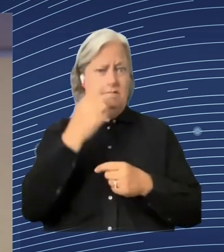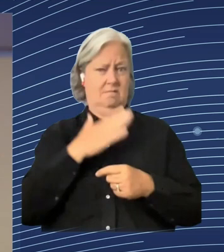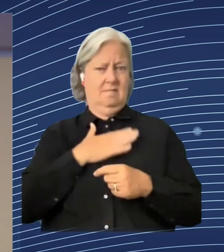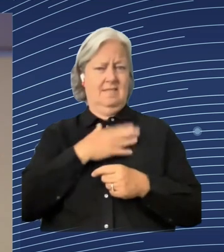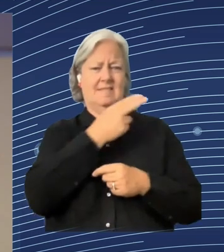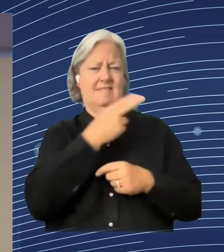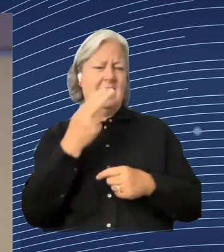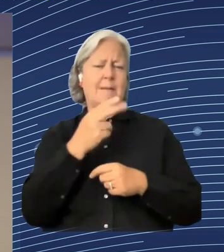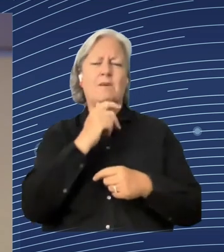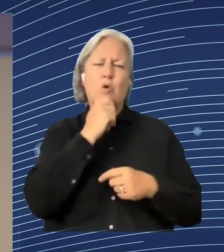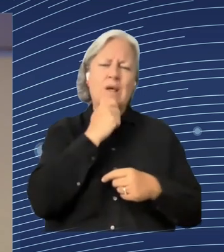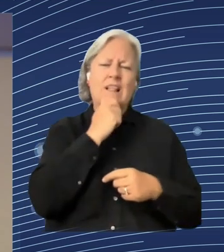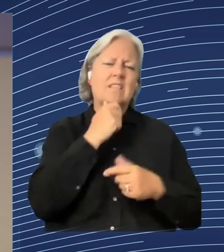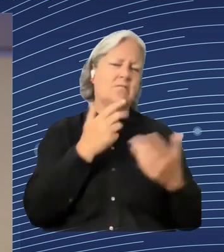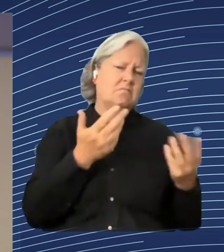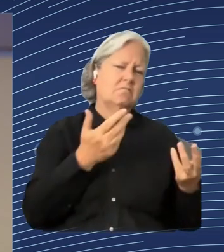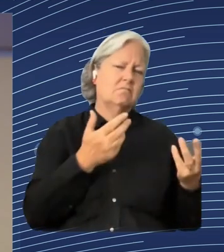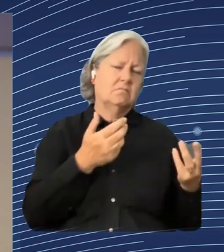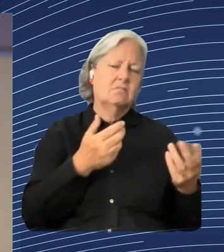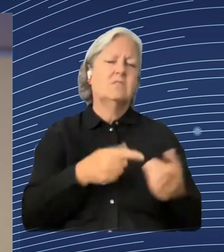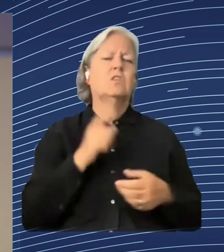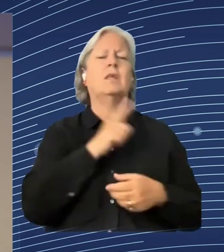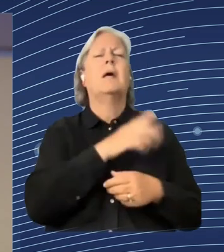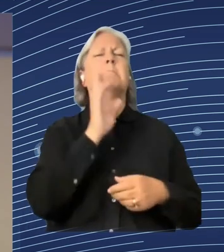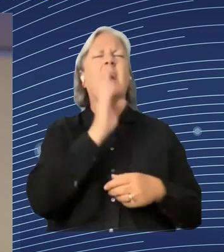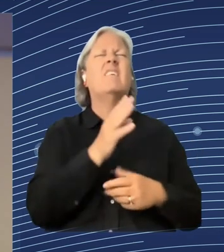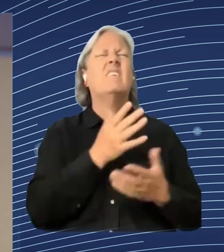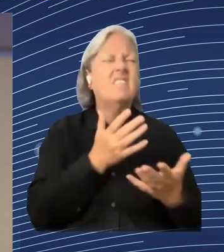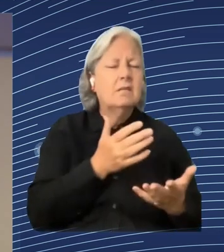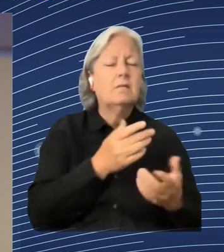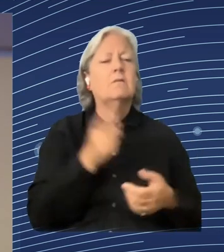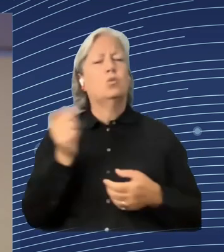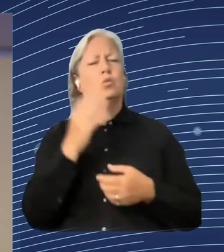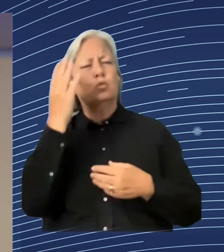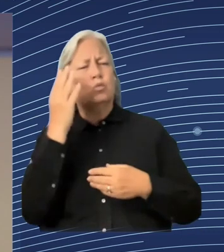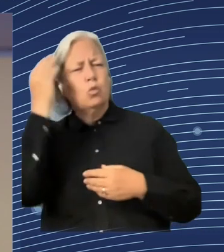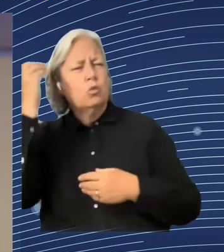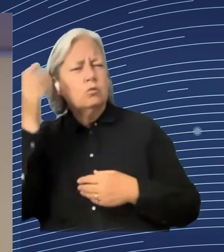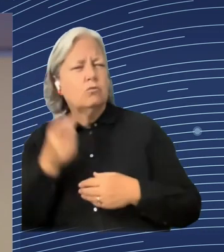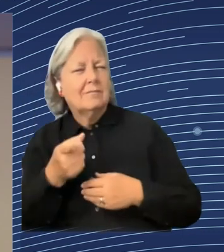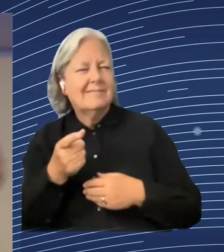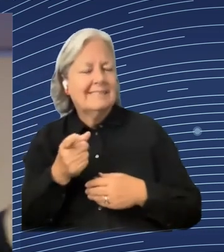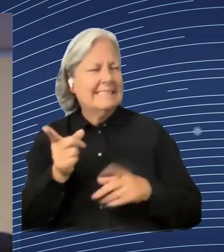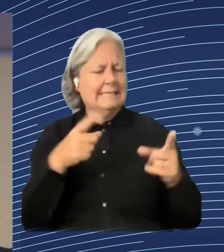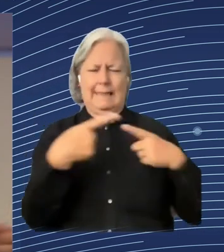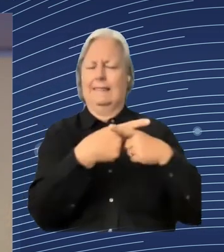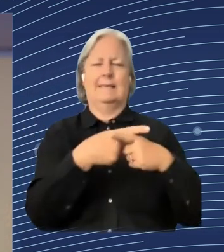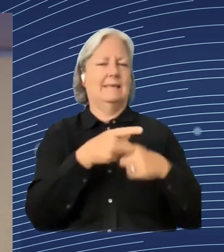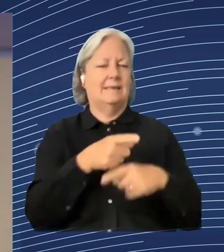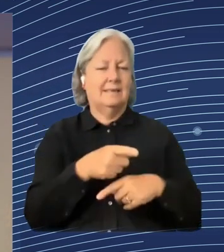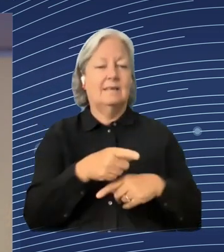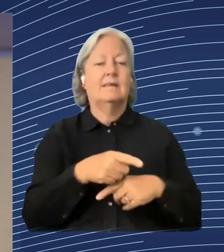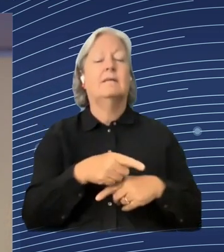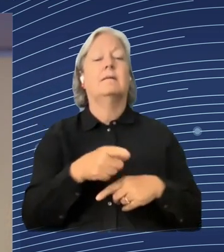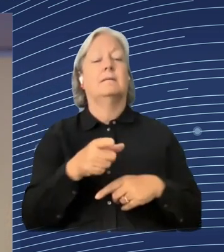Bert Stablehorse, for those who want to know what it means in Dutch. But of course, you can write my name in